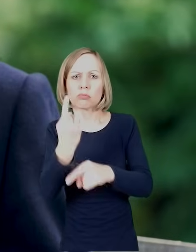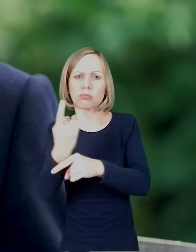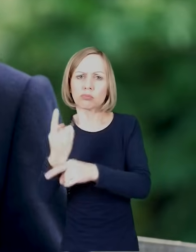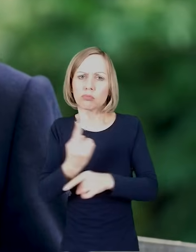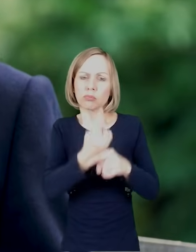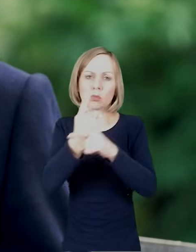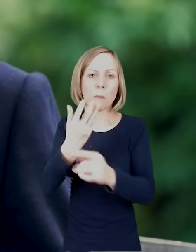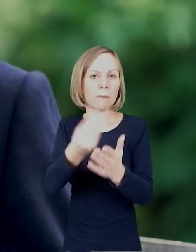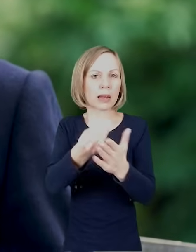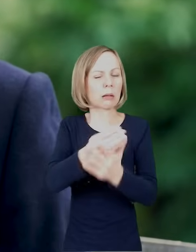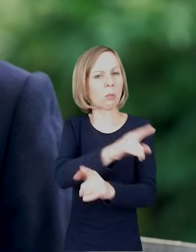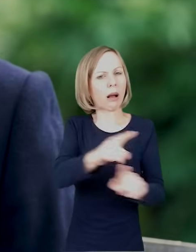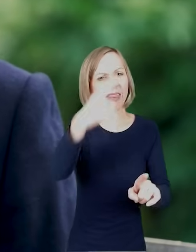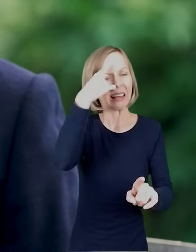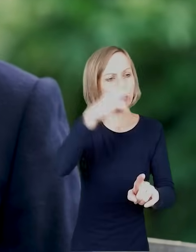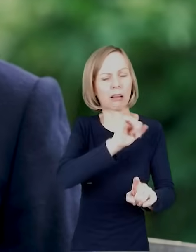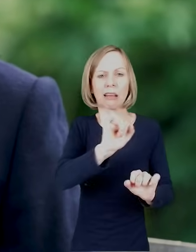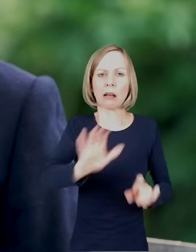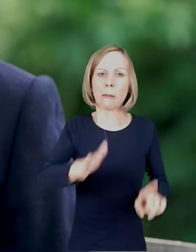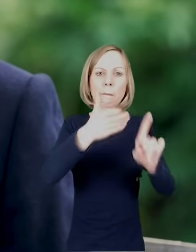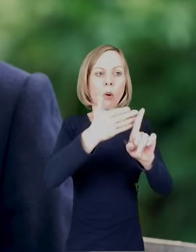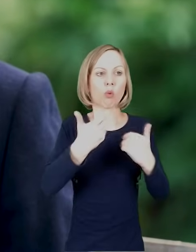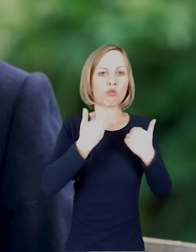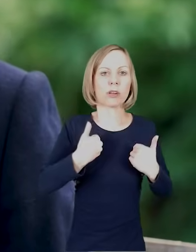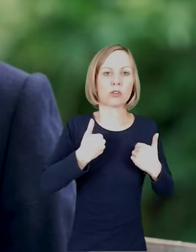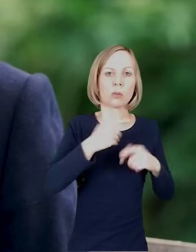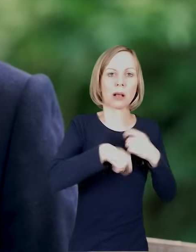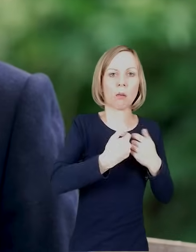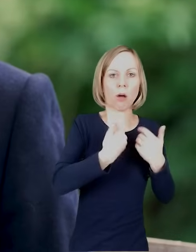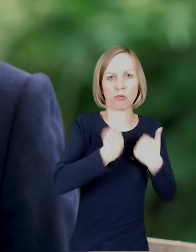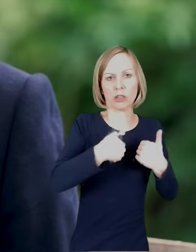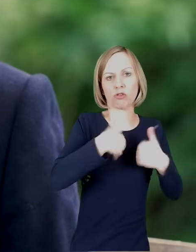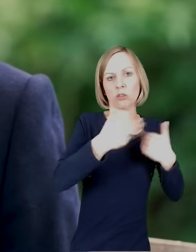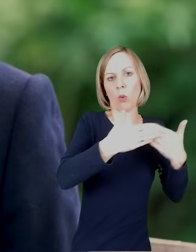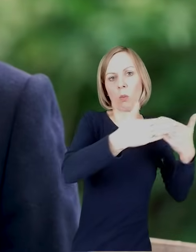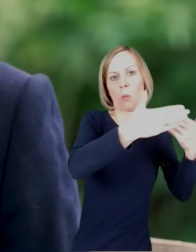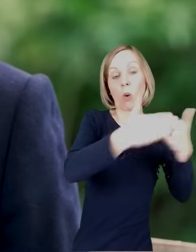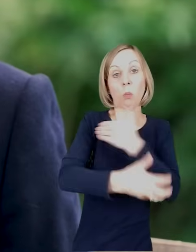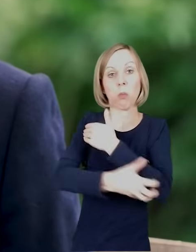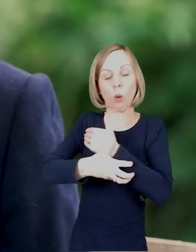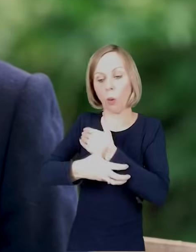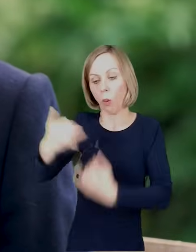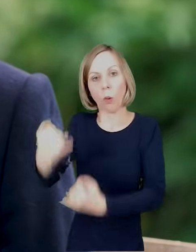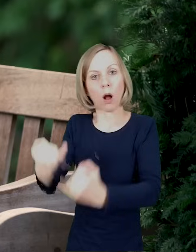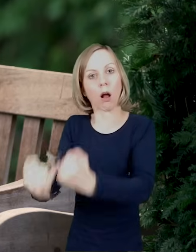talk about money a lot, but I don't think he encouraged a system in which the rich get richer and the poor get poorer.